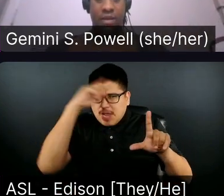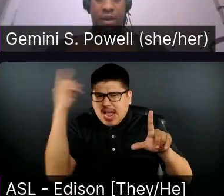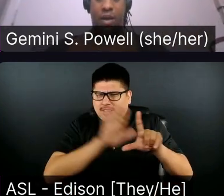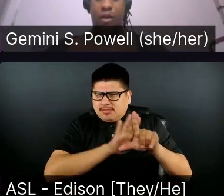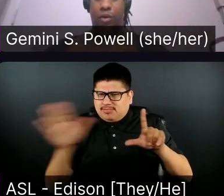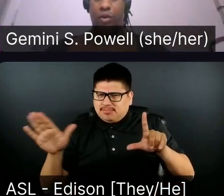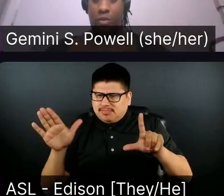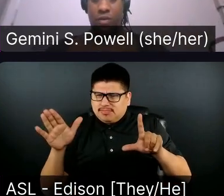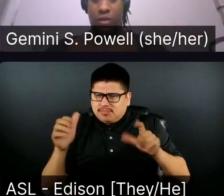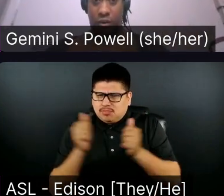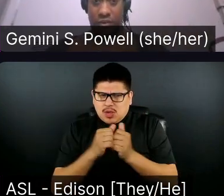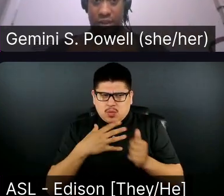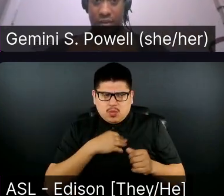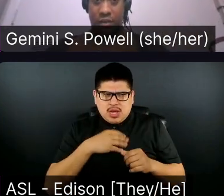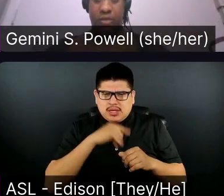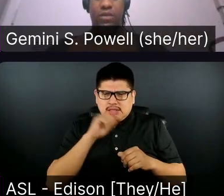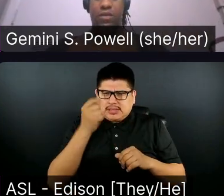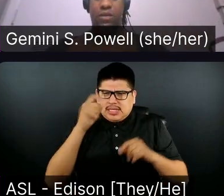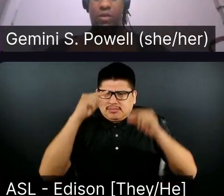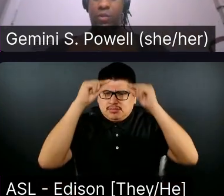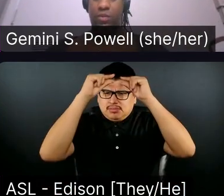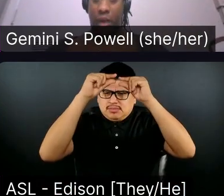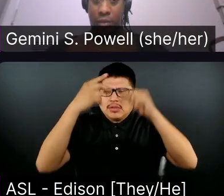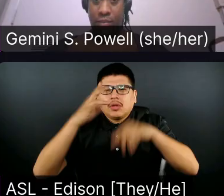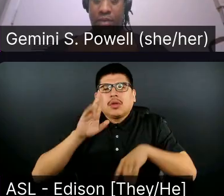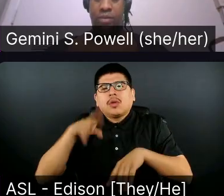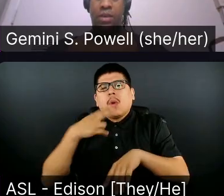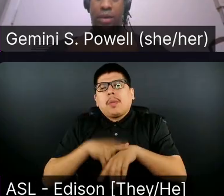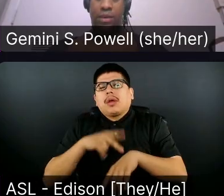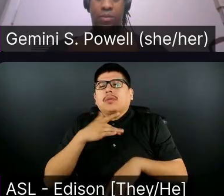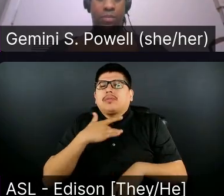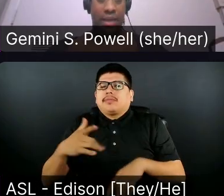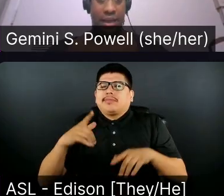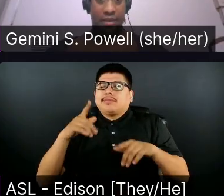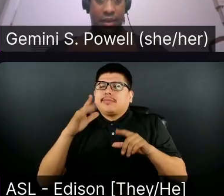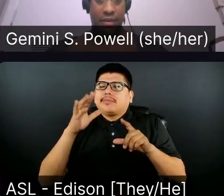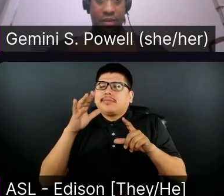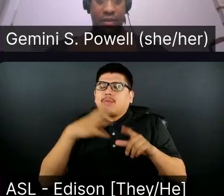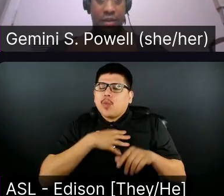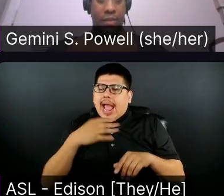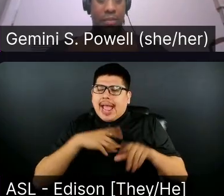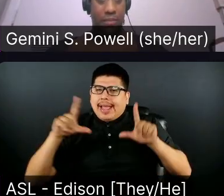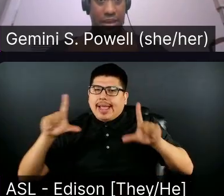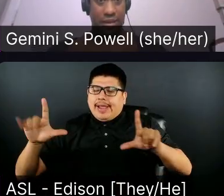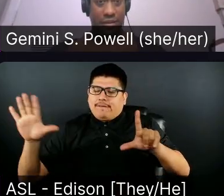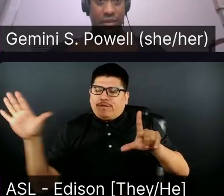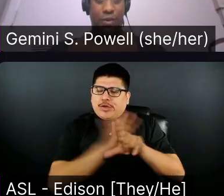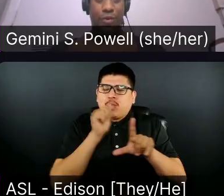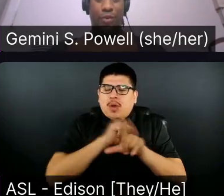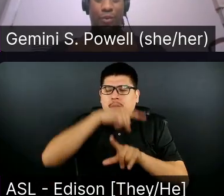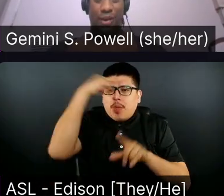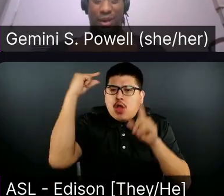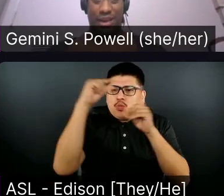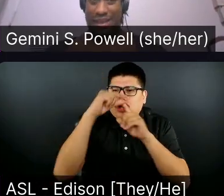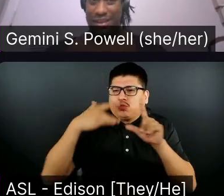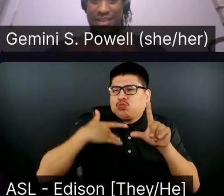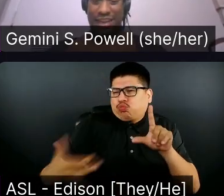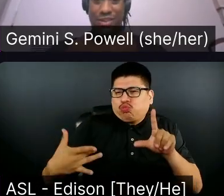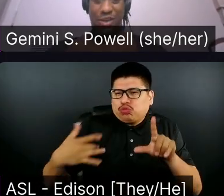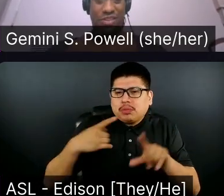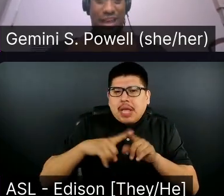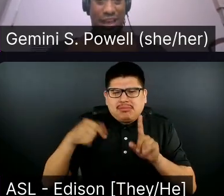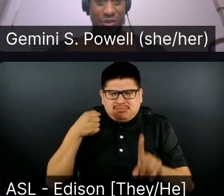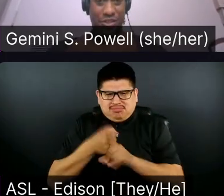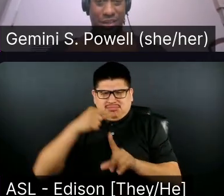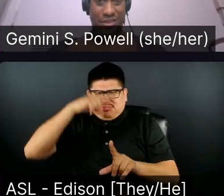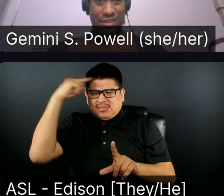text. Under normal circumstances, the screen would probably be white with black text, but we went ahead and